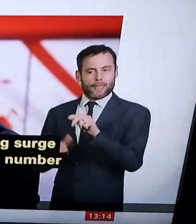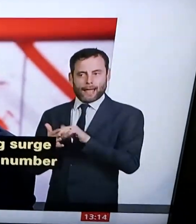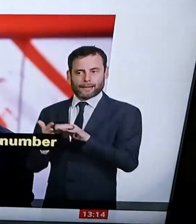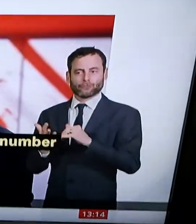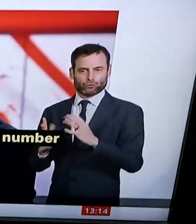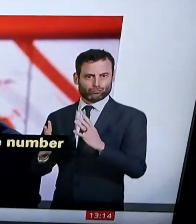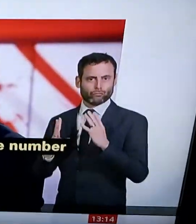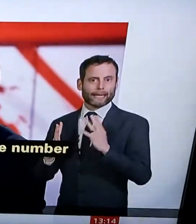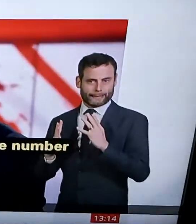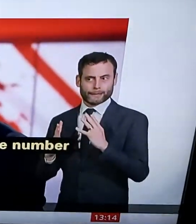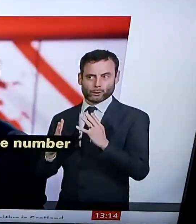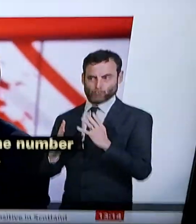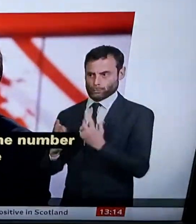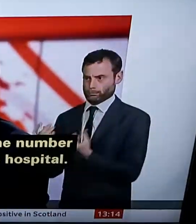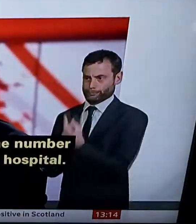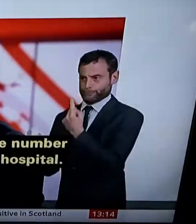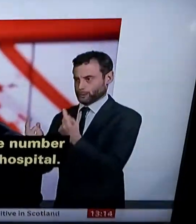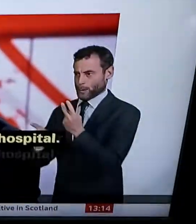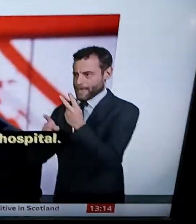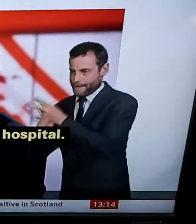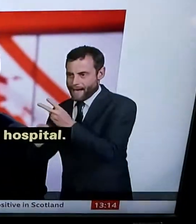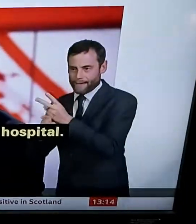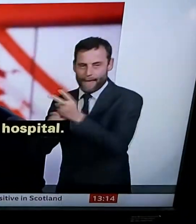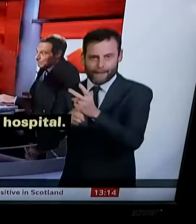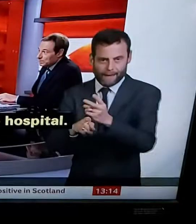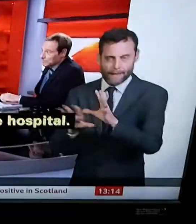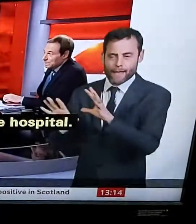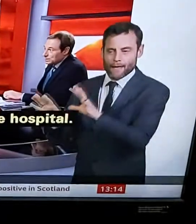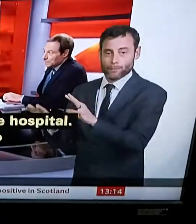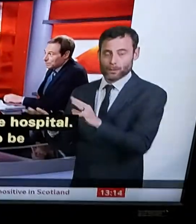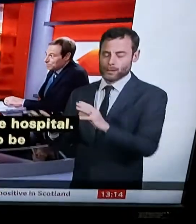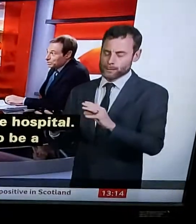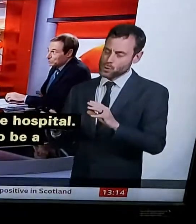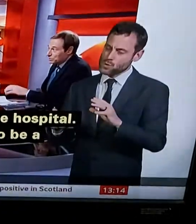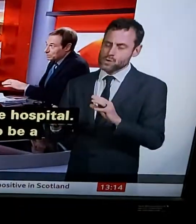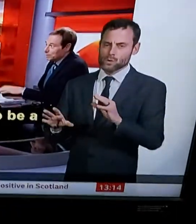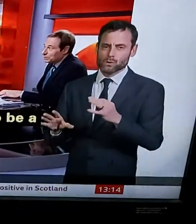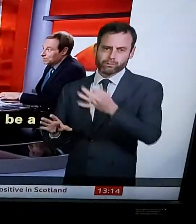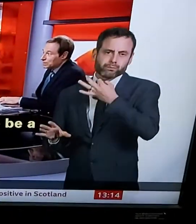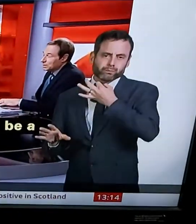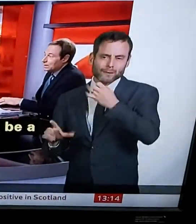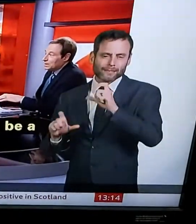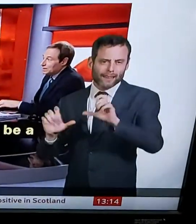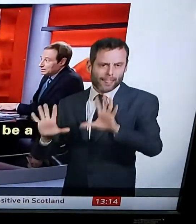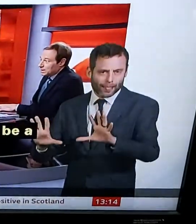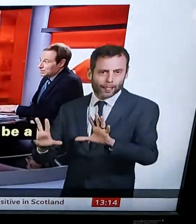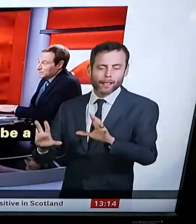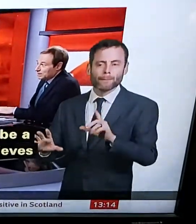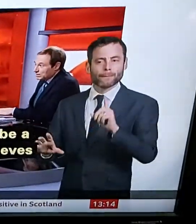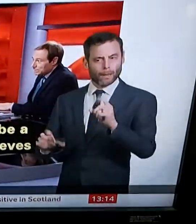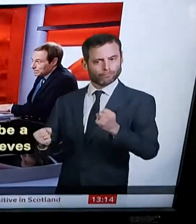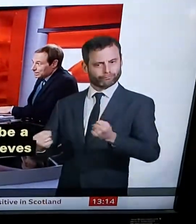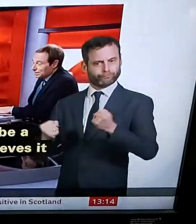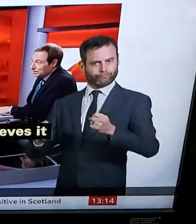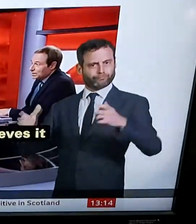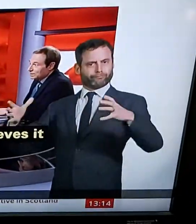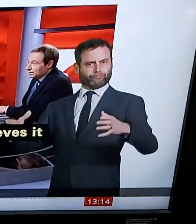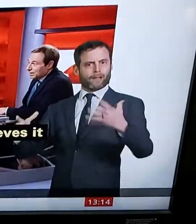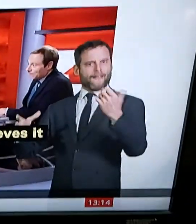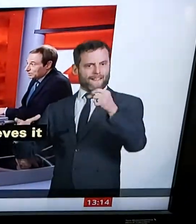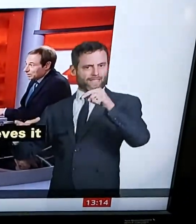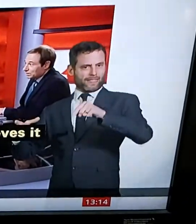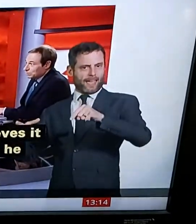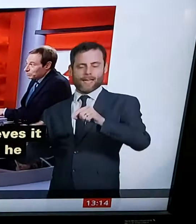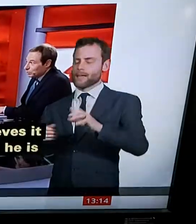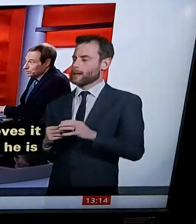it's going to be a close run thing, but he believes it is possible. So in other words, he's saying that he doesn't think that